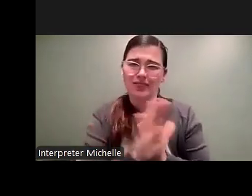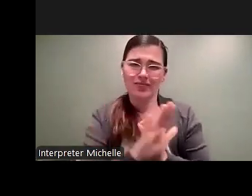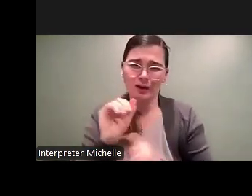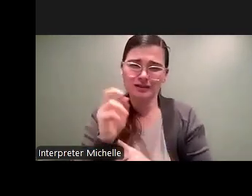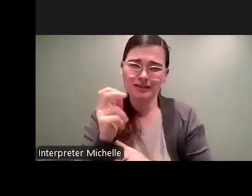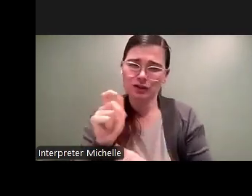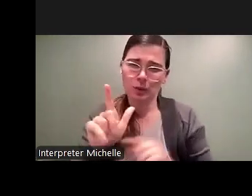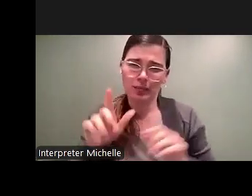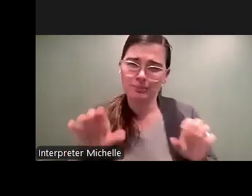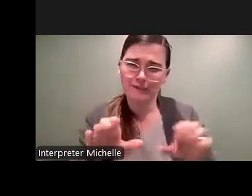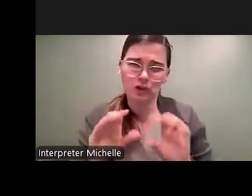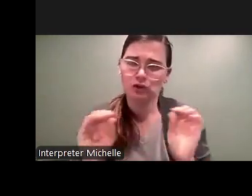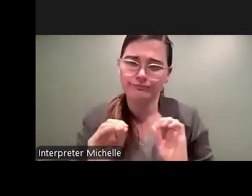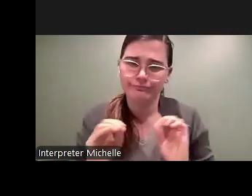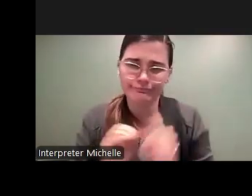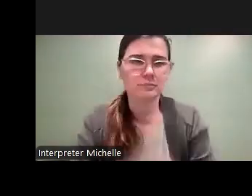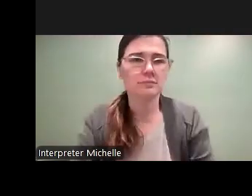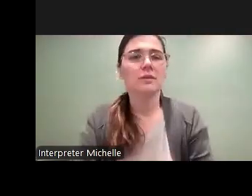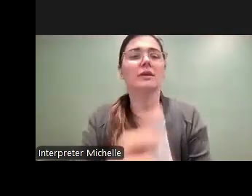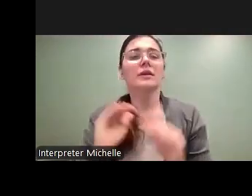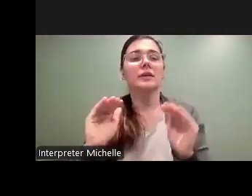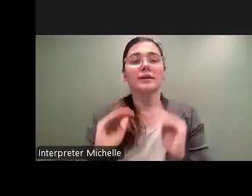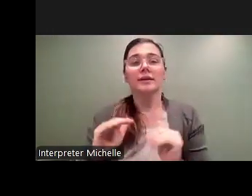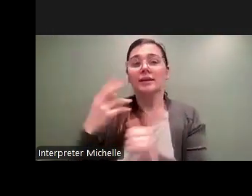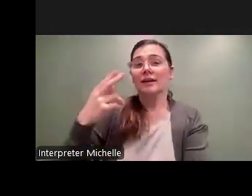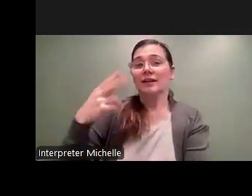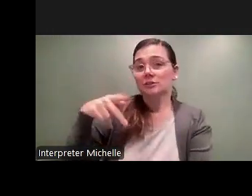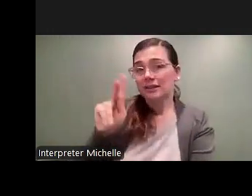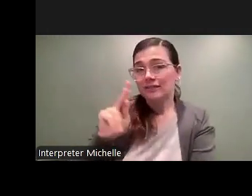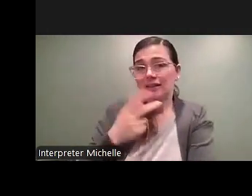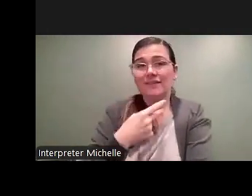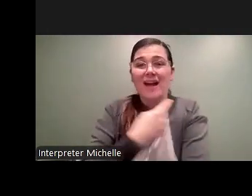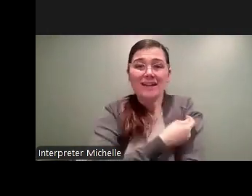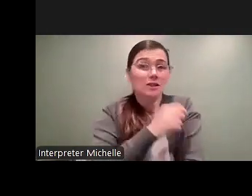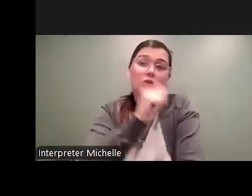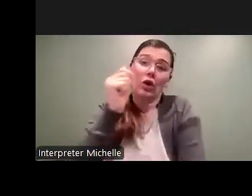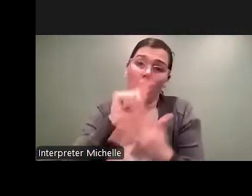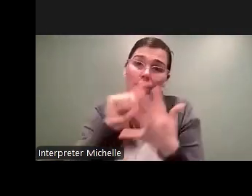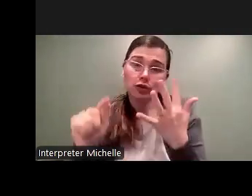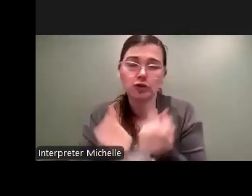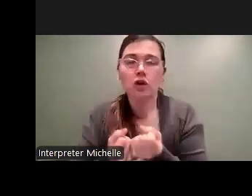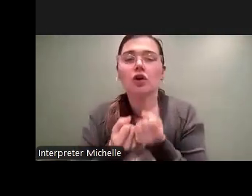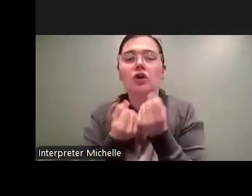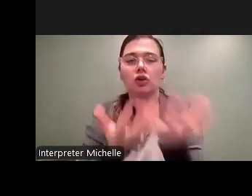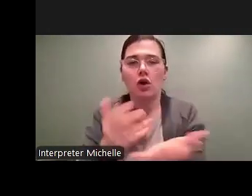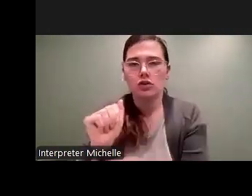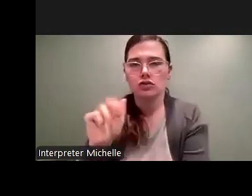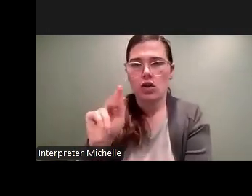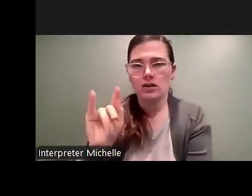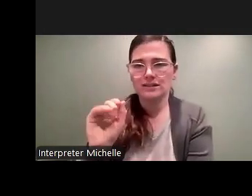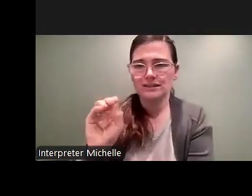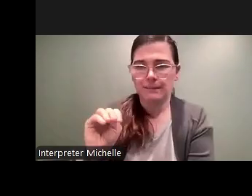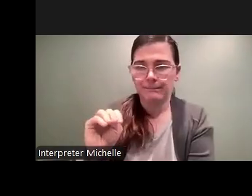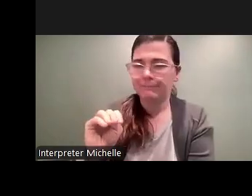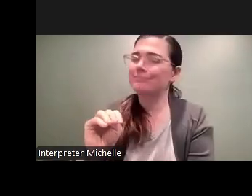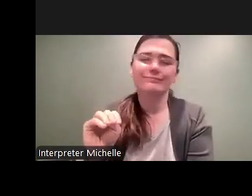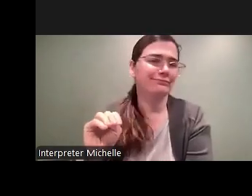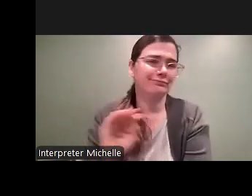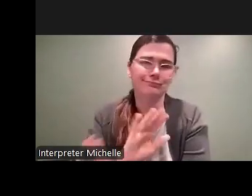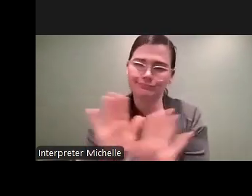Another one is HPV vaccine or other vaccines cause autism. That is also